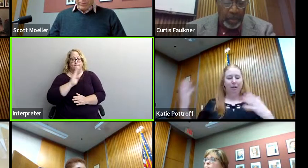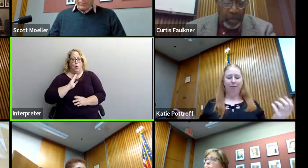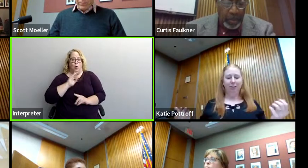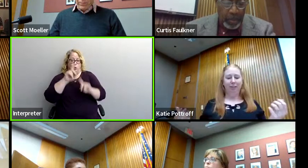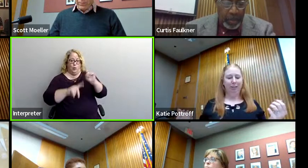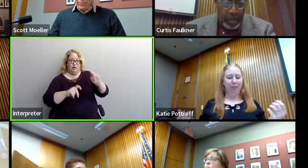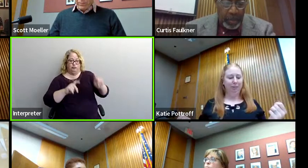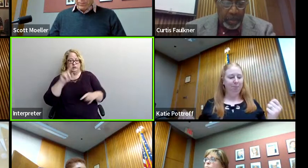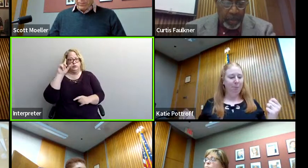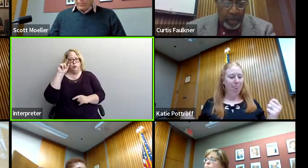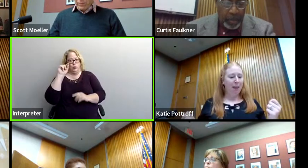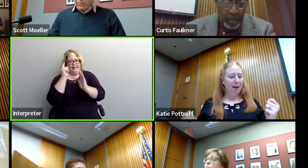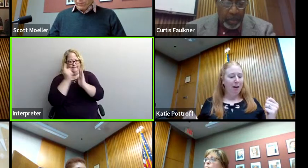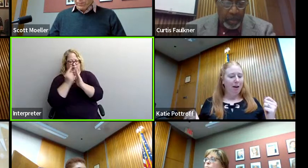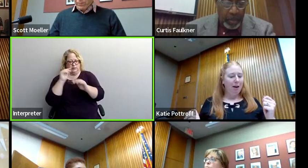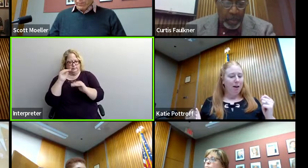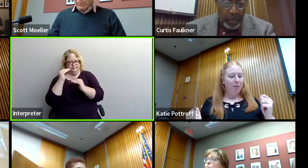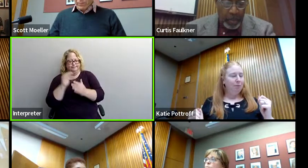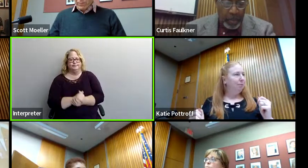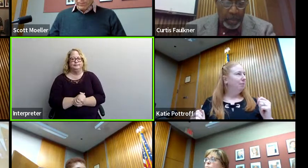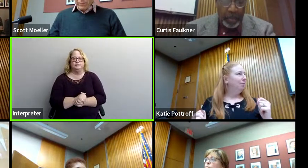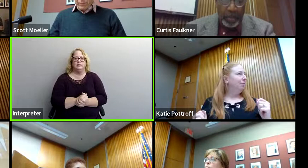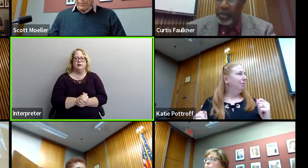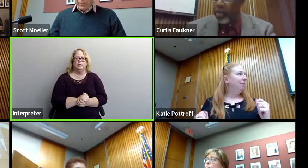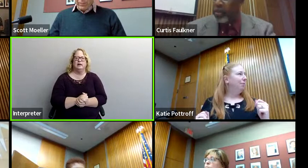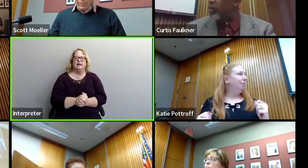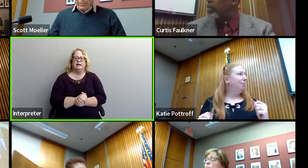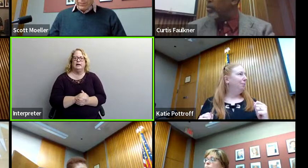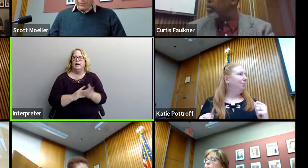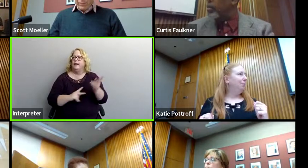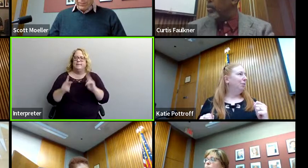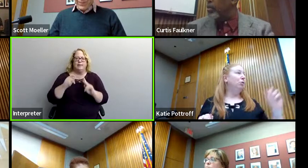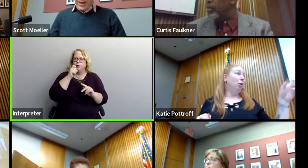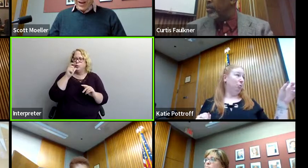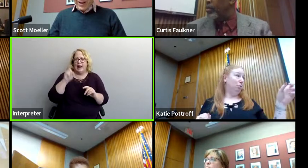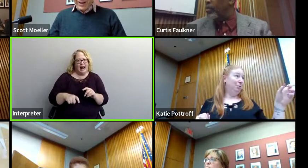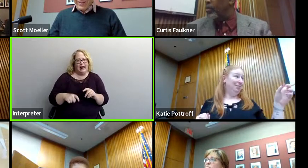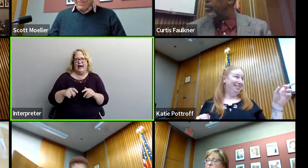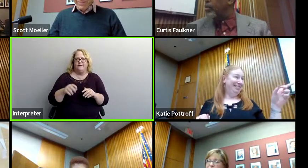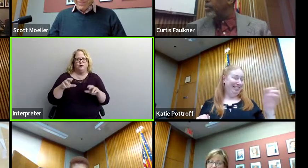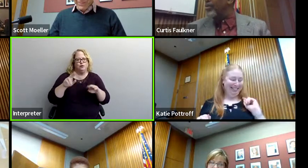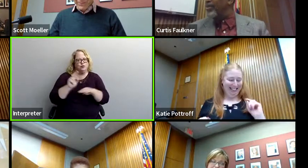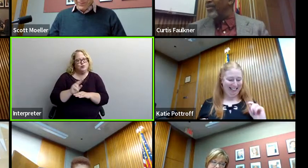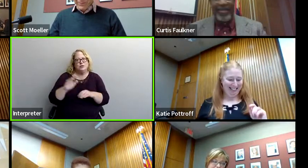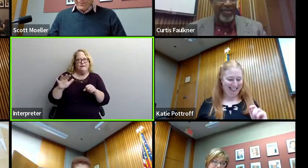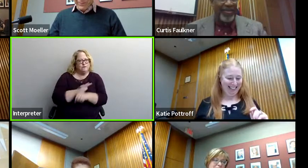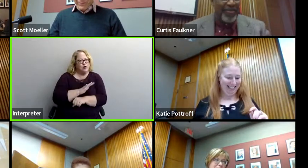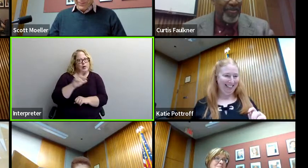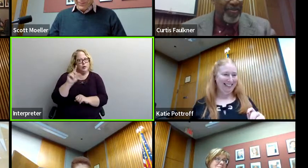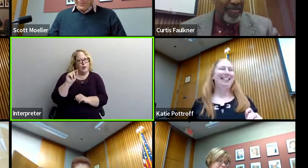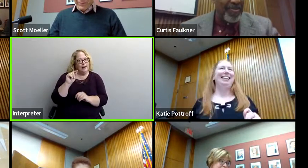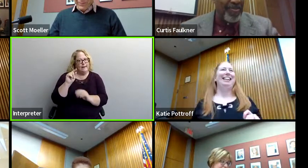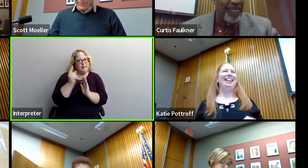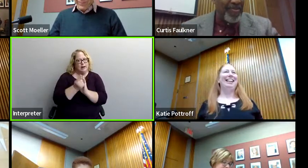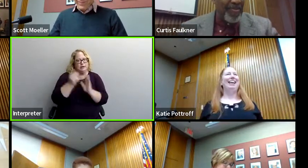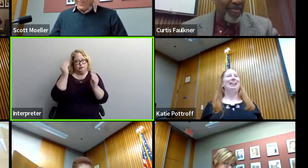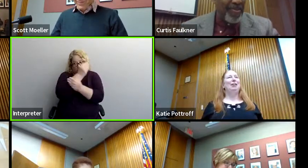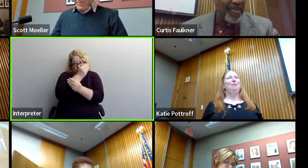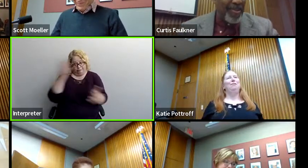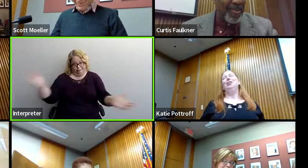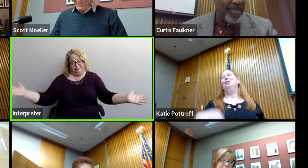and conversation. The people do not have to take the full 20 minutes. Just throw that out